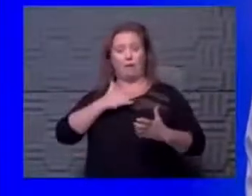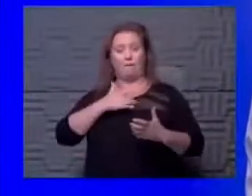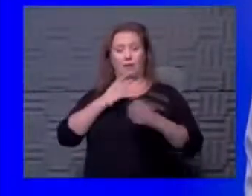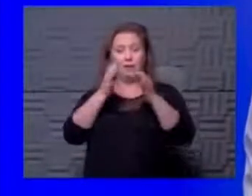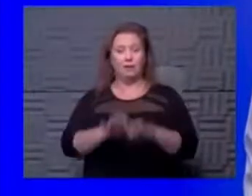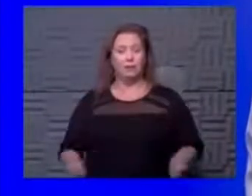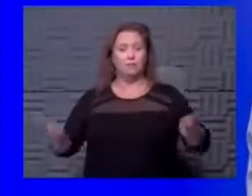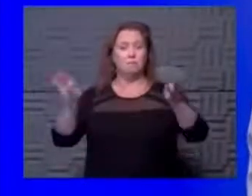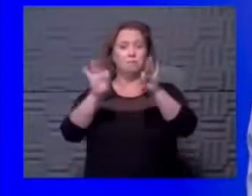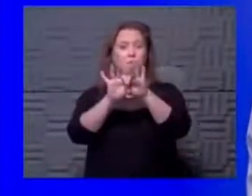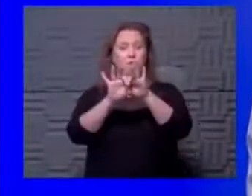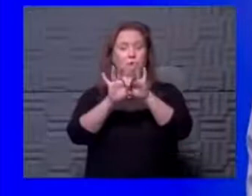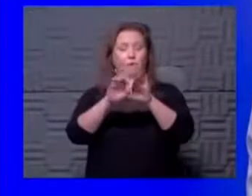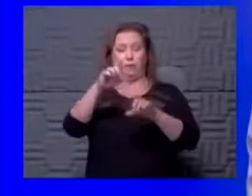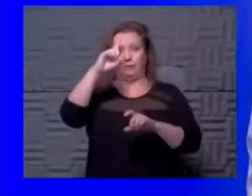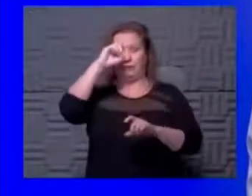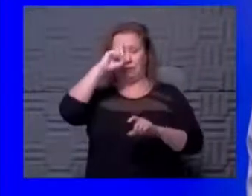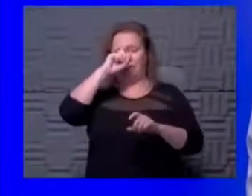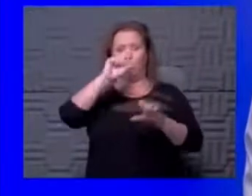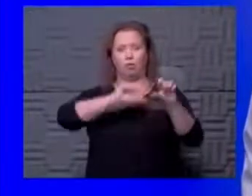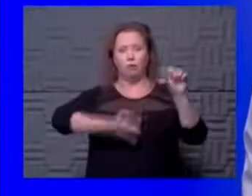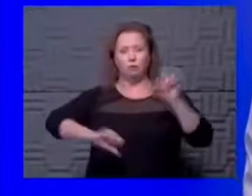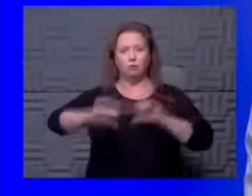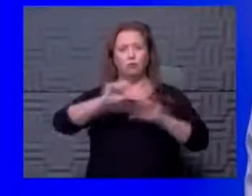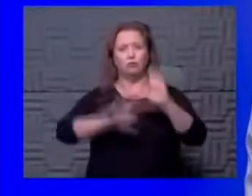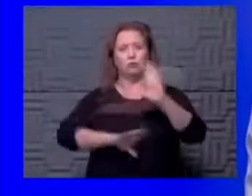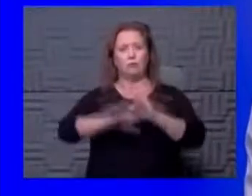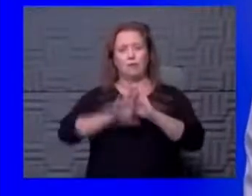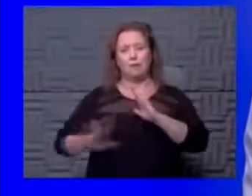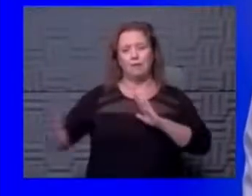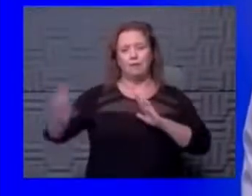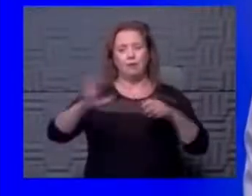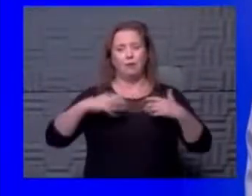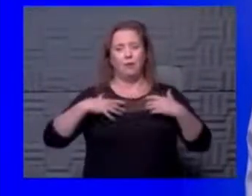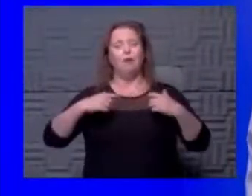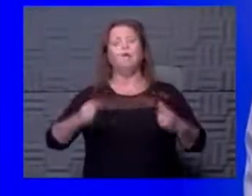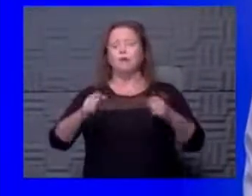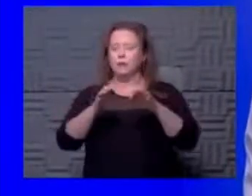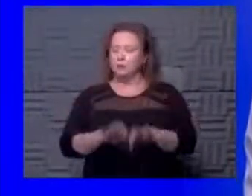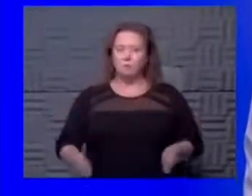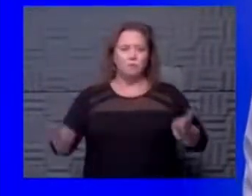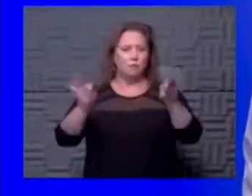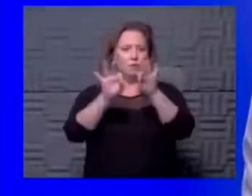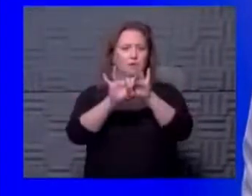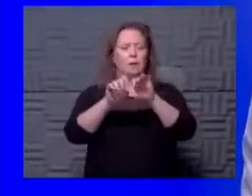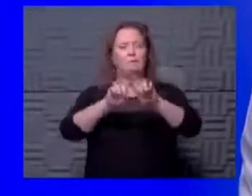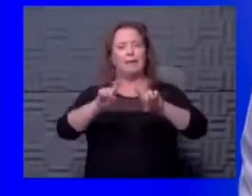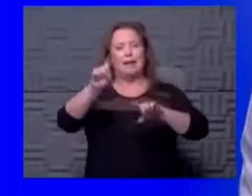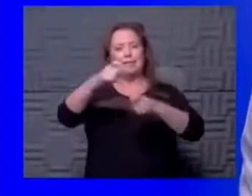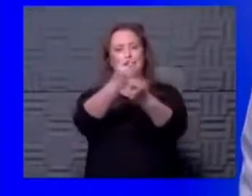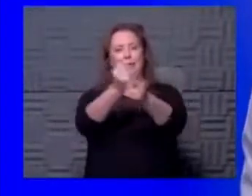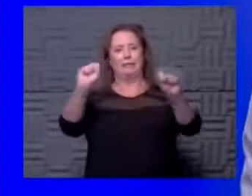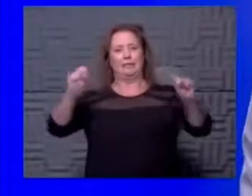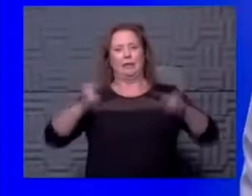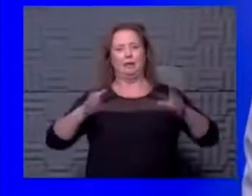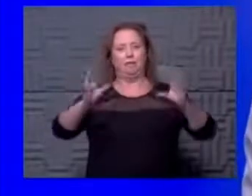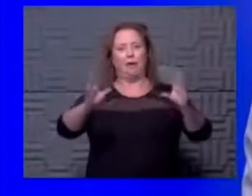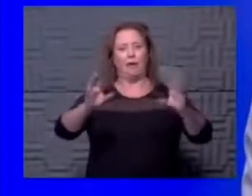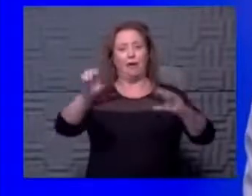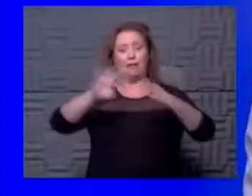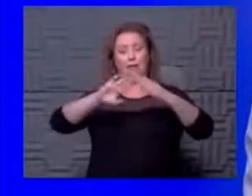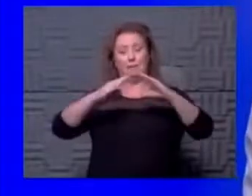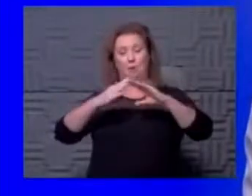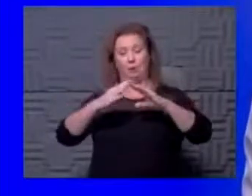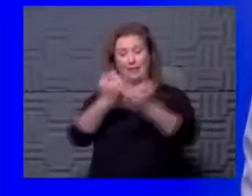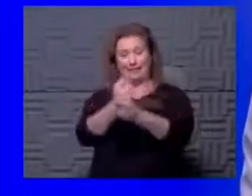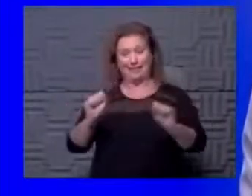very important for psychosocial development and their health, but it has to be in a safe manner, and it has to be in that community.